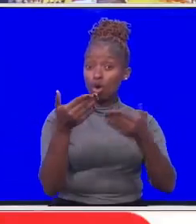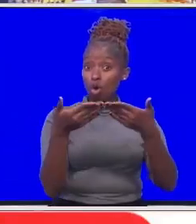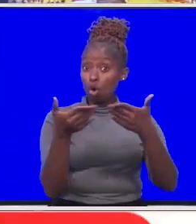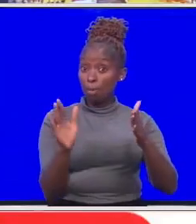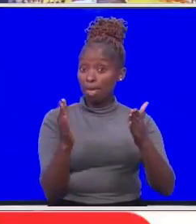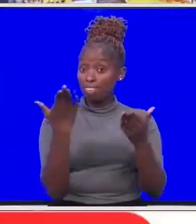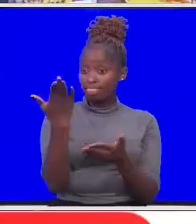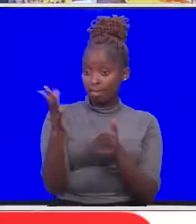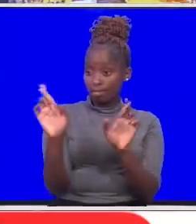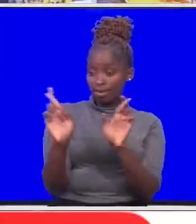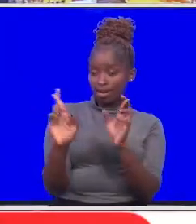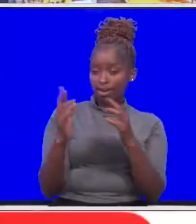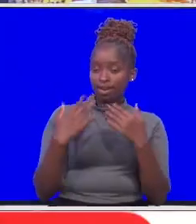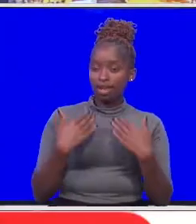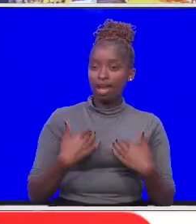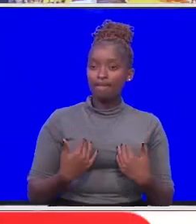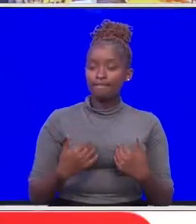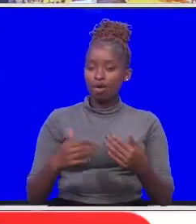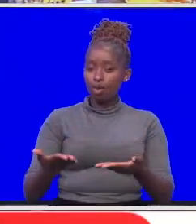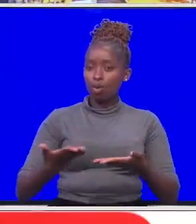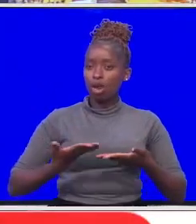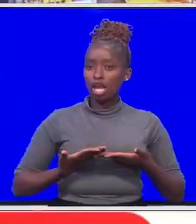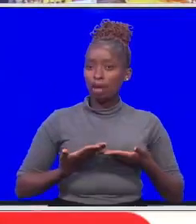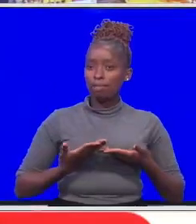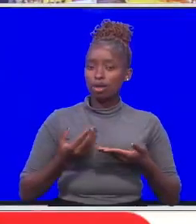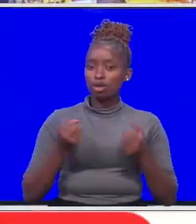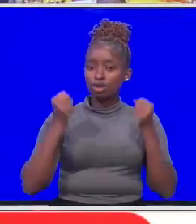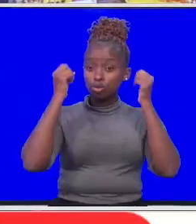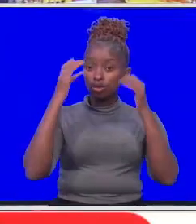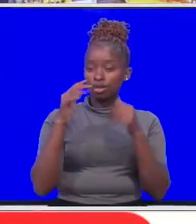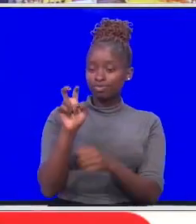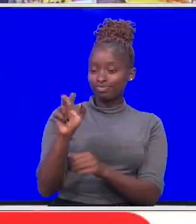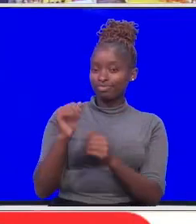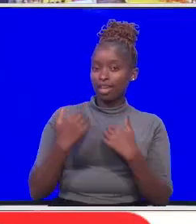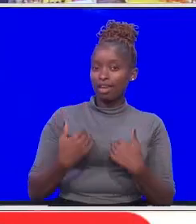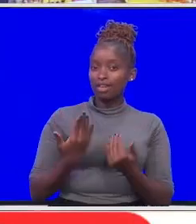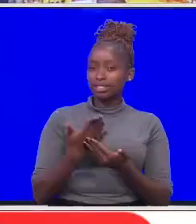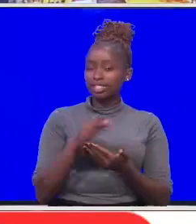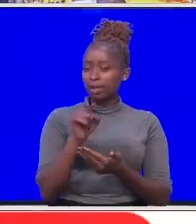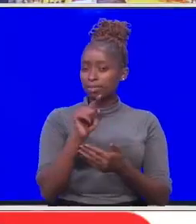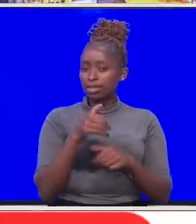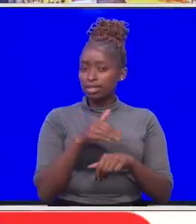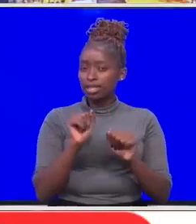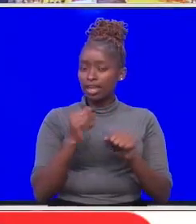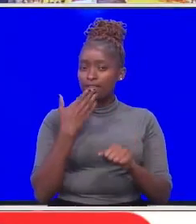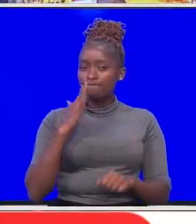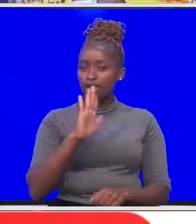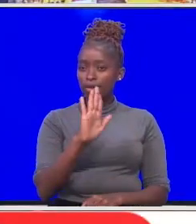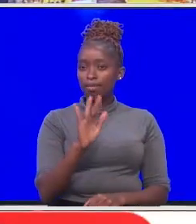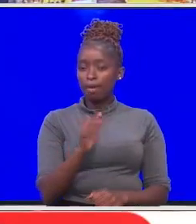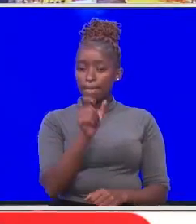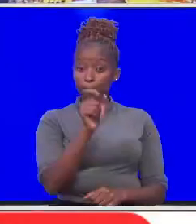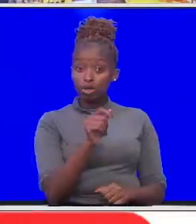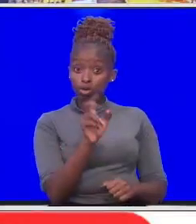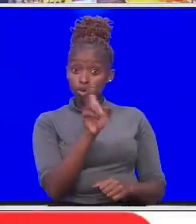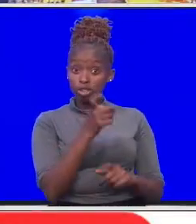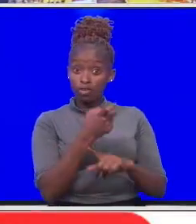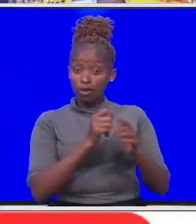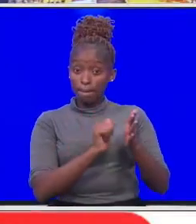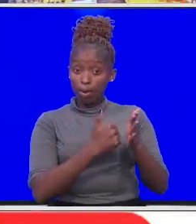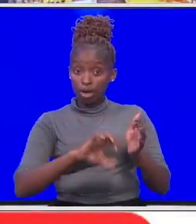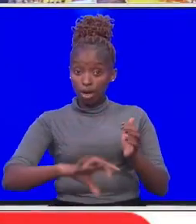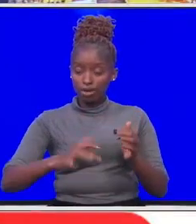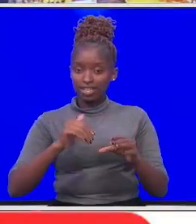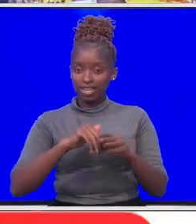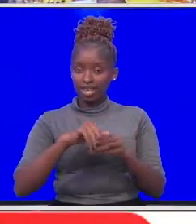actually admit students? And I can see some of you have already sent in your feedback. Somebody's watching from Makueni County in Boni West, you